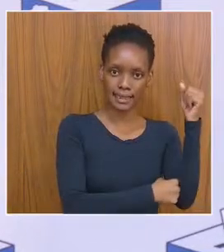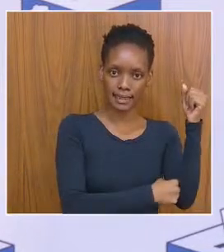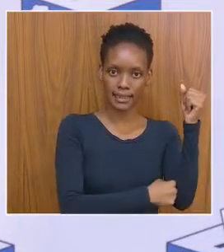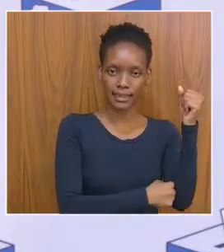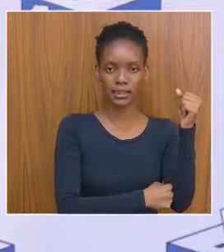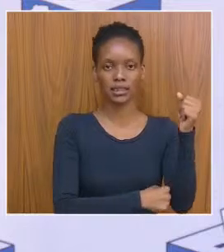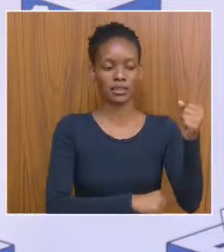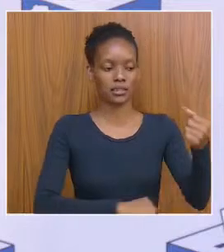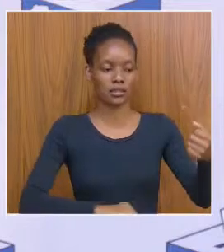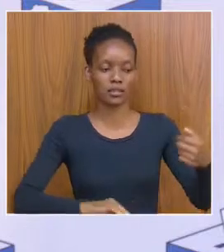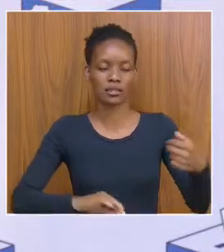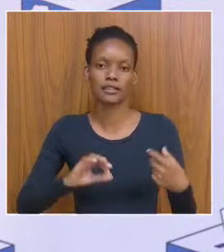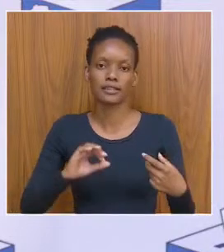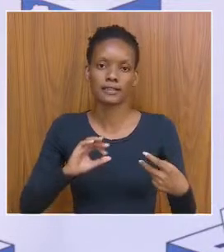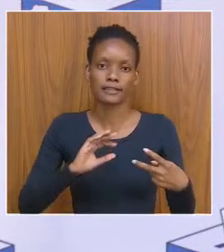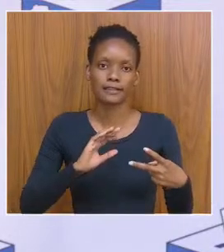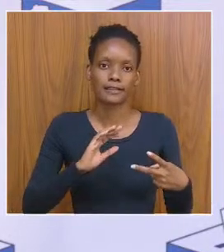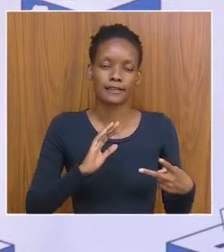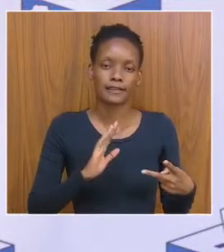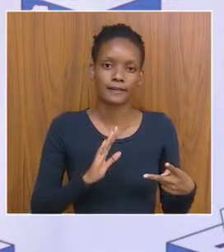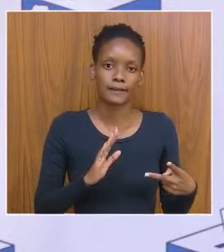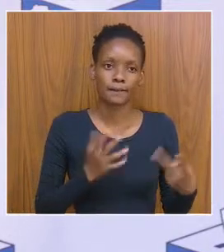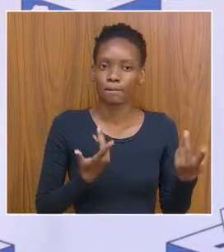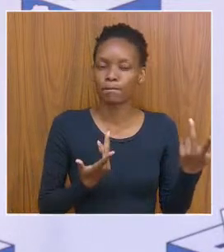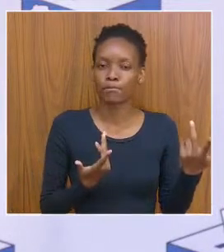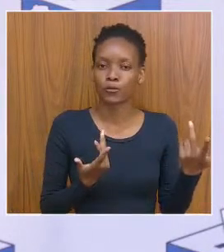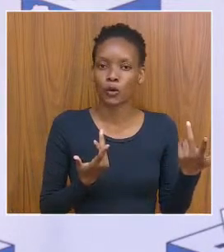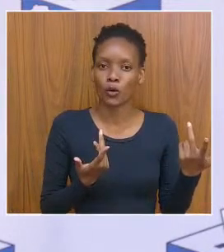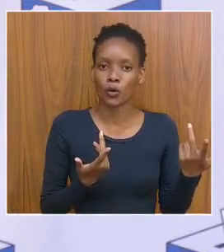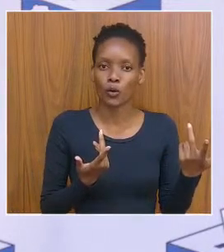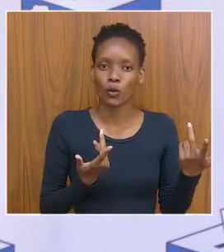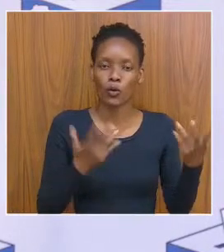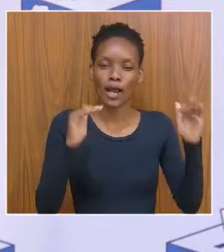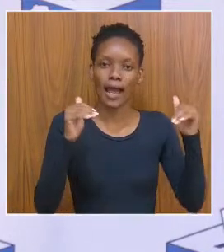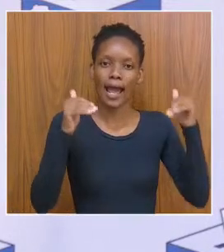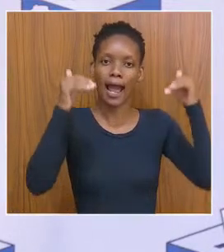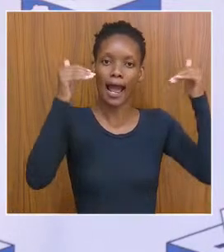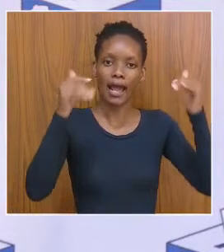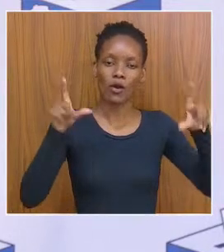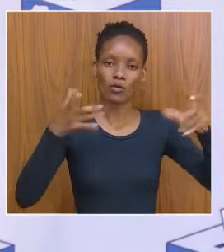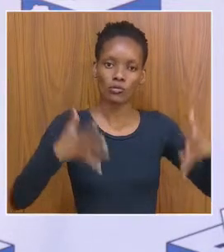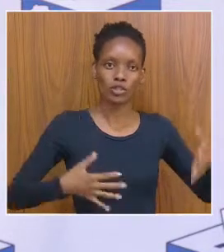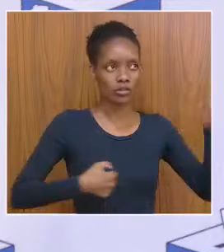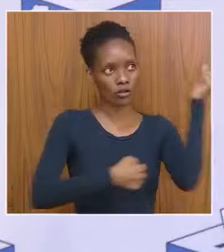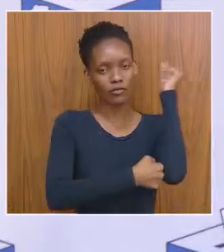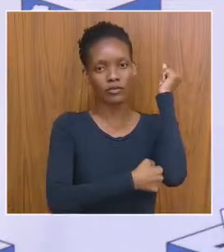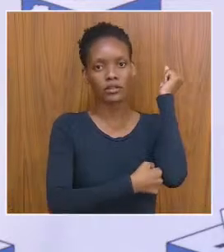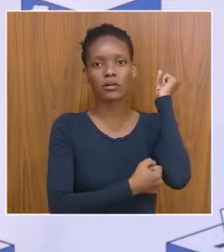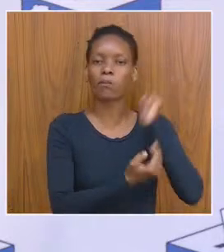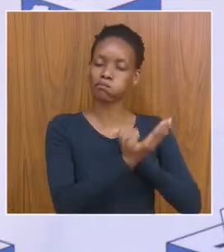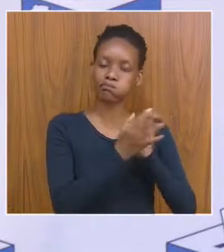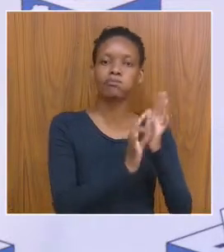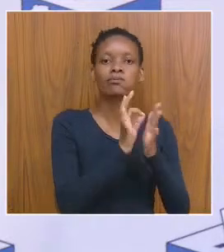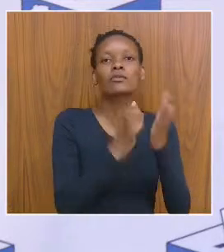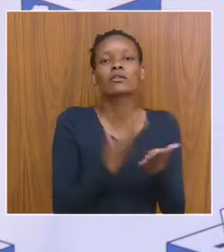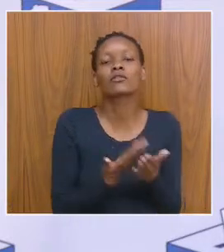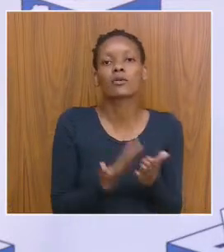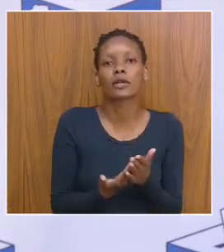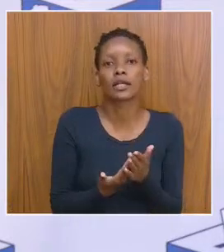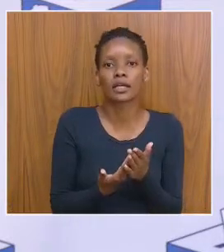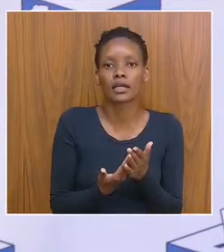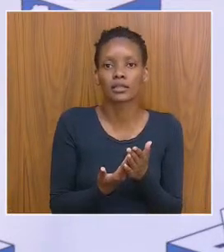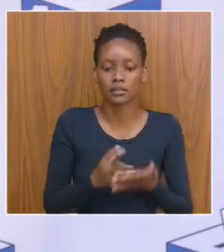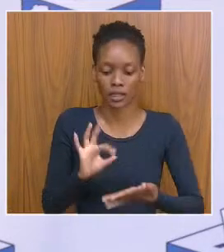a consulate, or an office of the High Commission. The Electoral